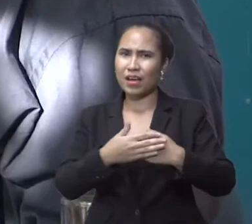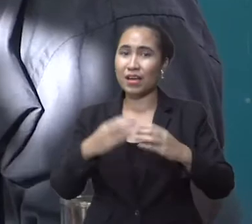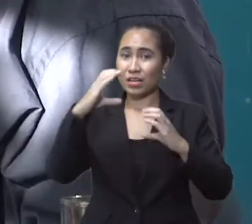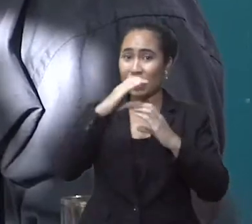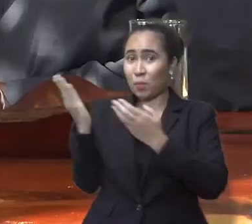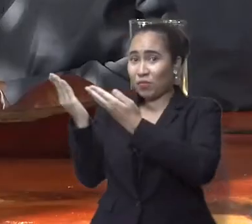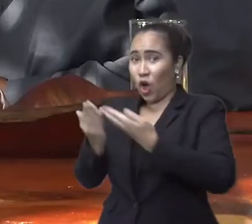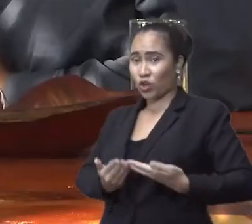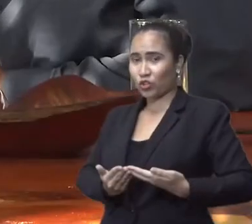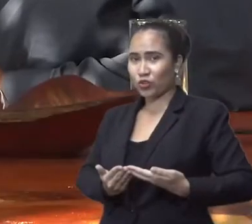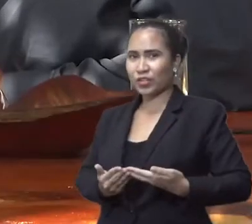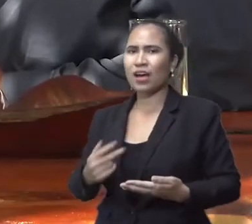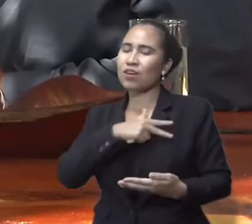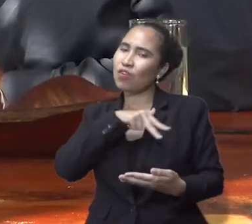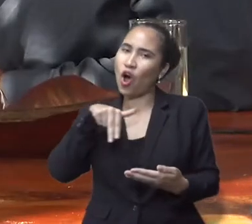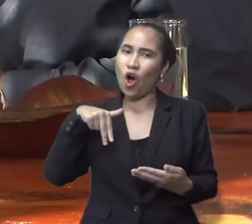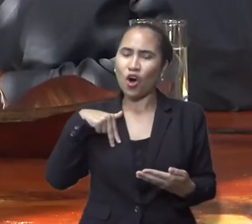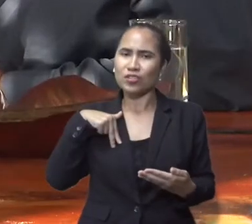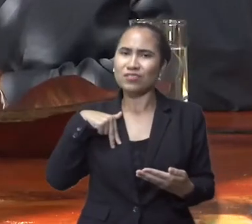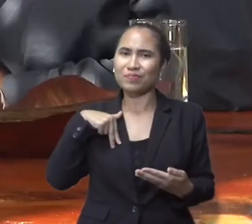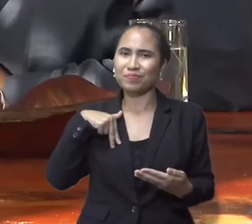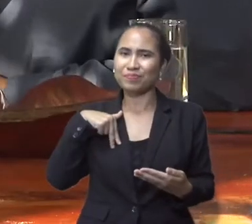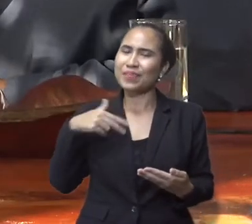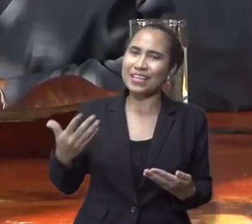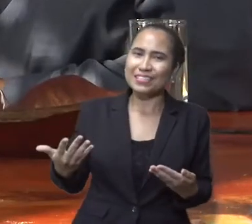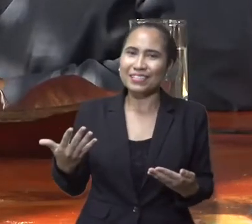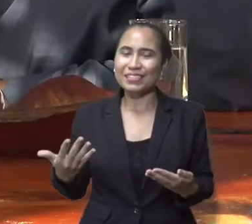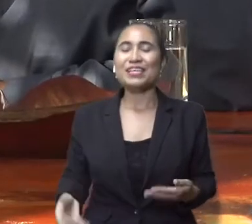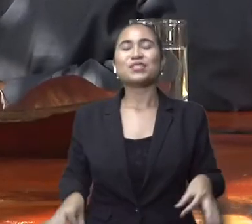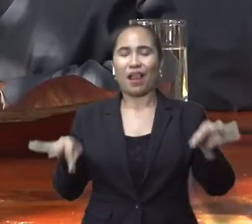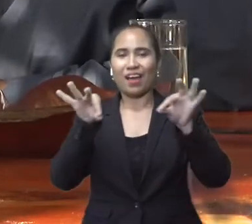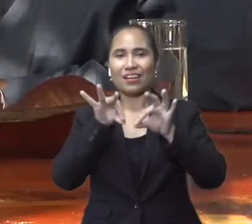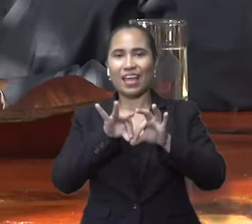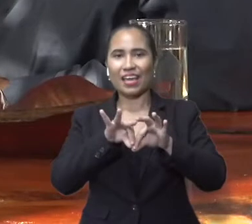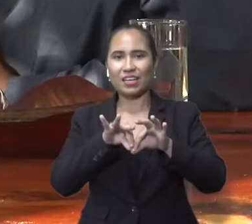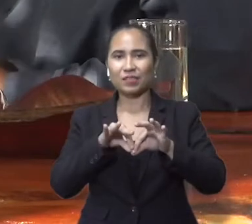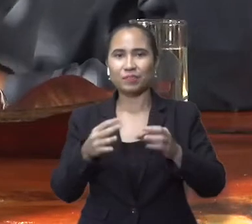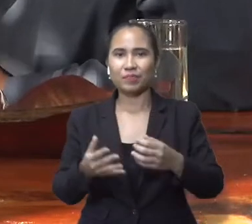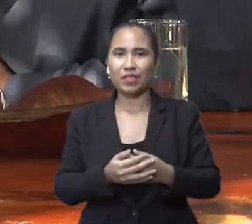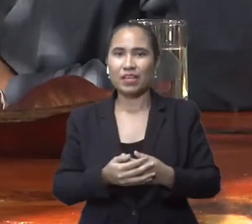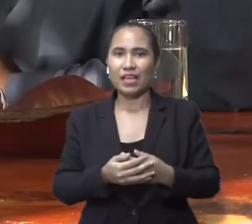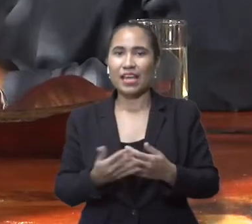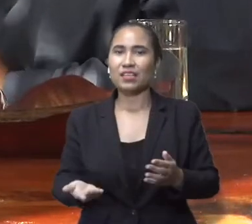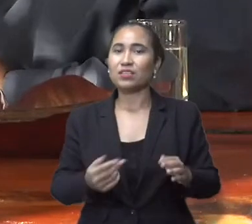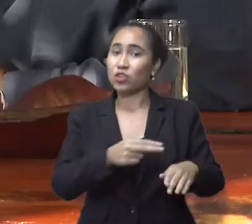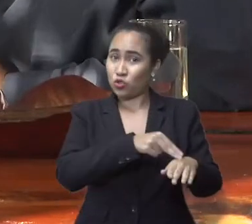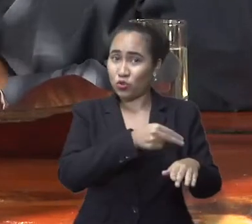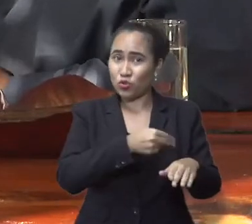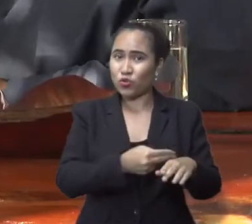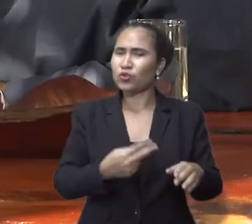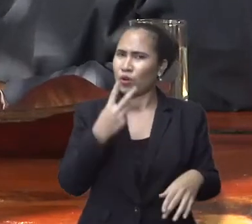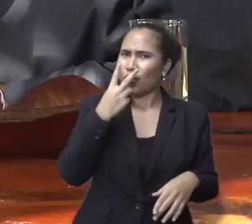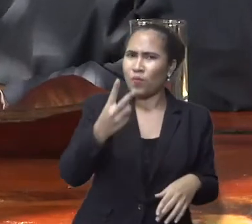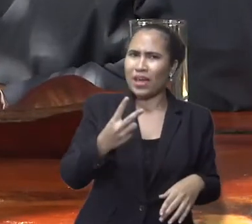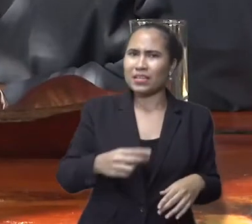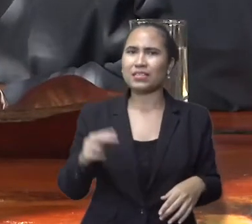CARICOM. So for us, it's also is important because then it illustrates and highlights the importance that the